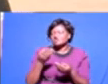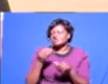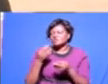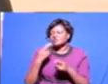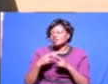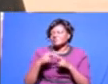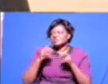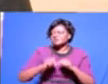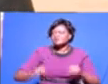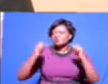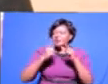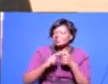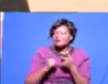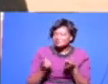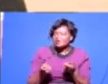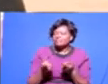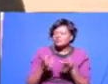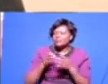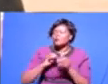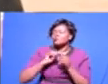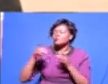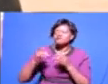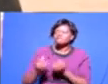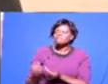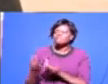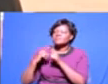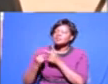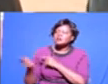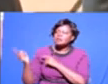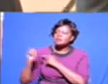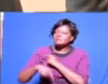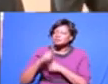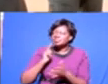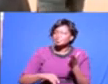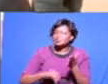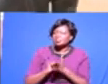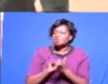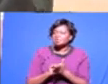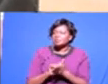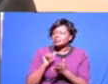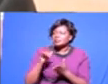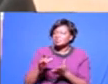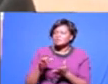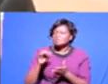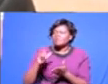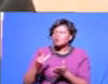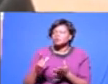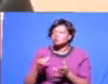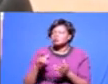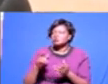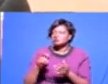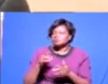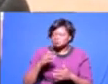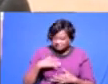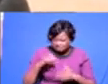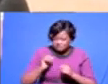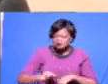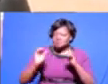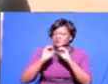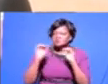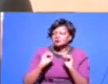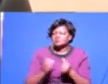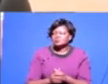would go to the bush. And I remember he would come out of the bush saying, "This ball does not respect chairmanship," you know. And he had a great sense of